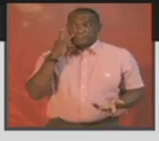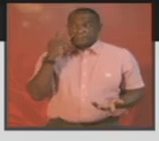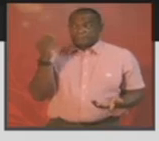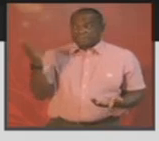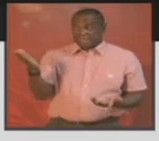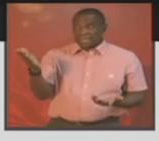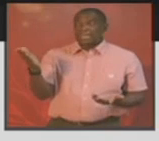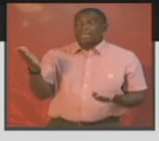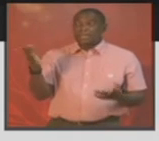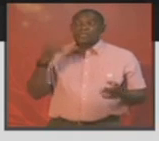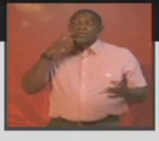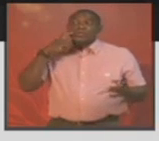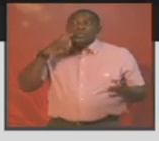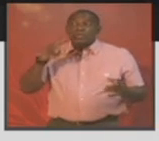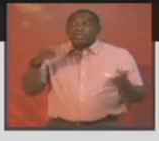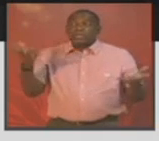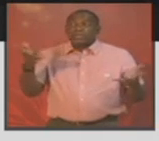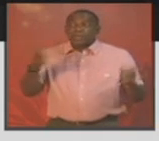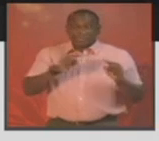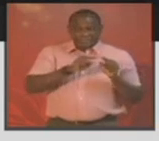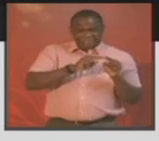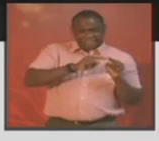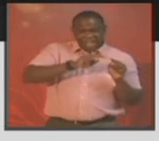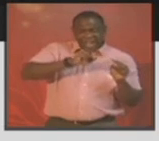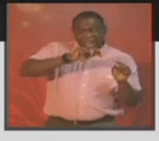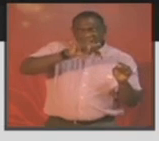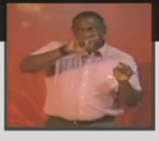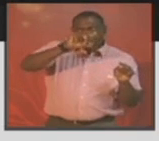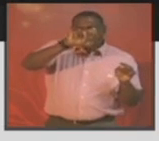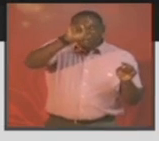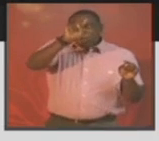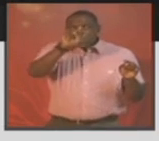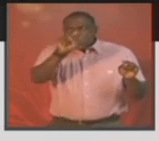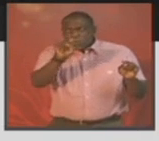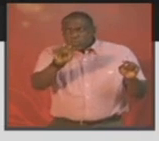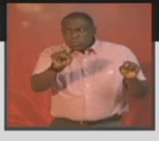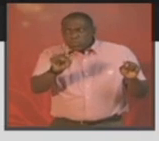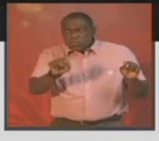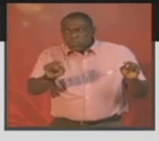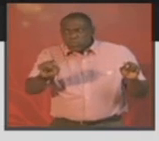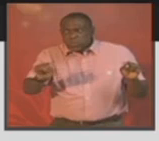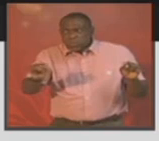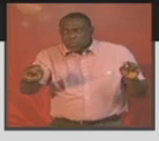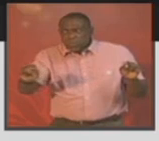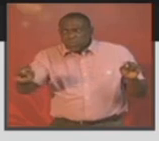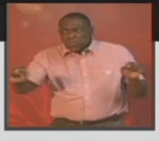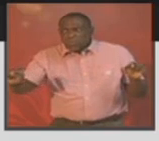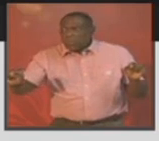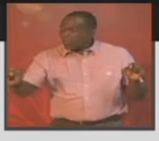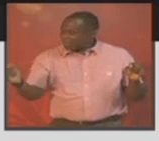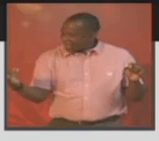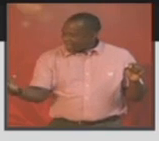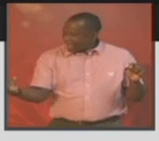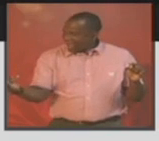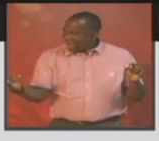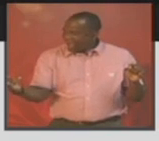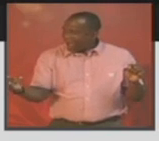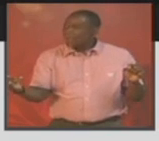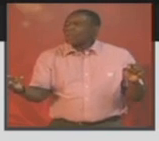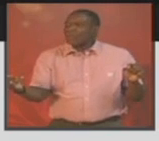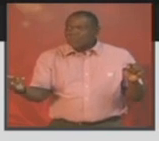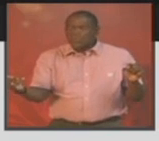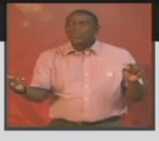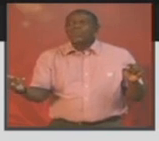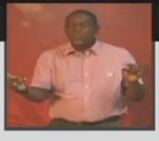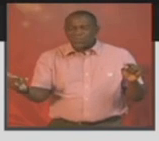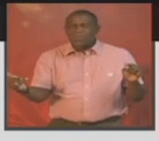curve from the peak of the epidemic down to the present time. And we again emphasize that the outstanding feature of